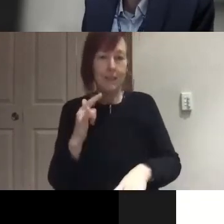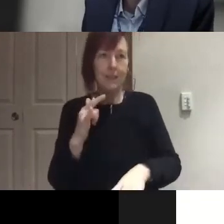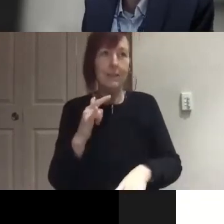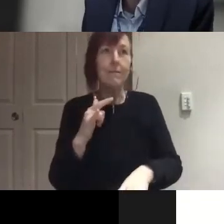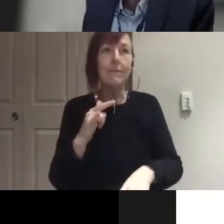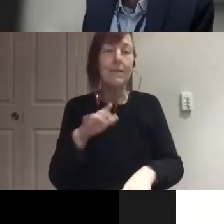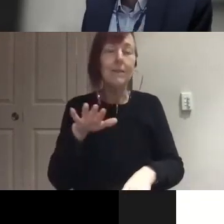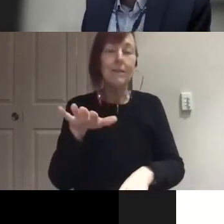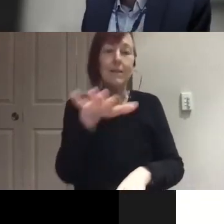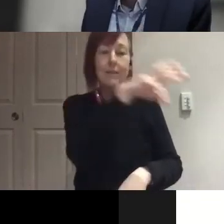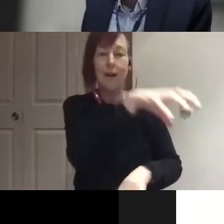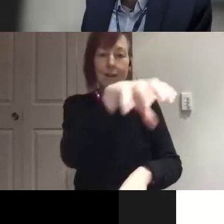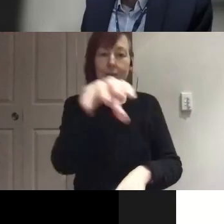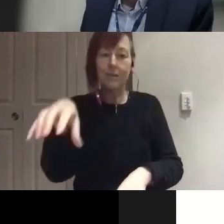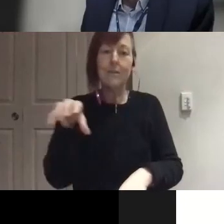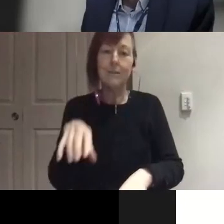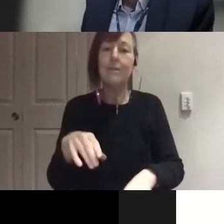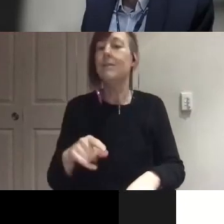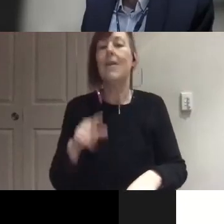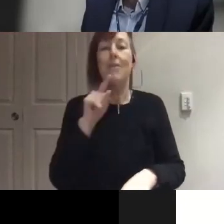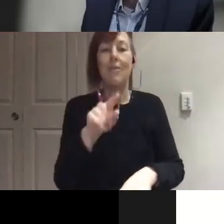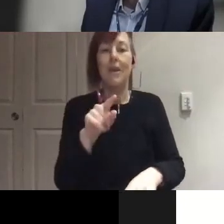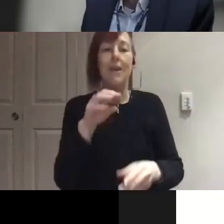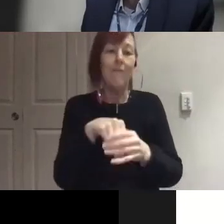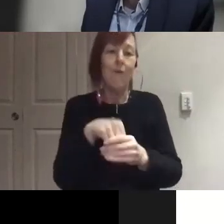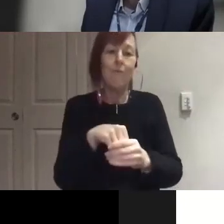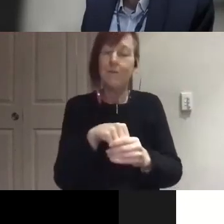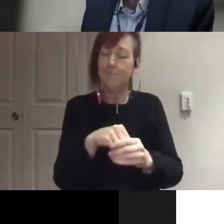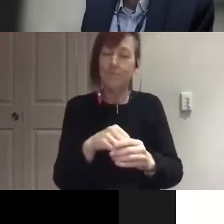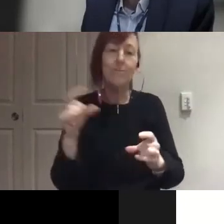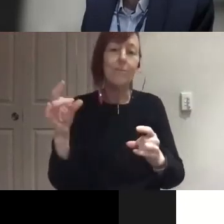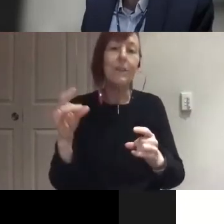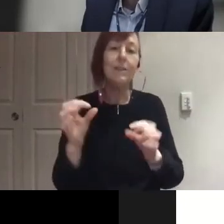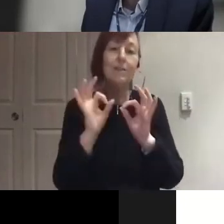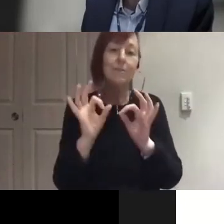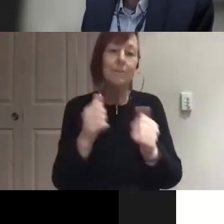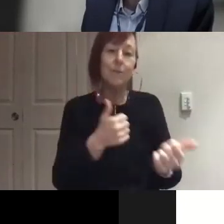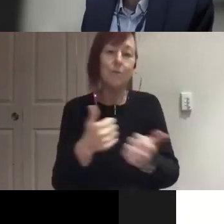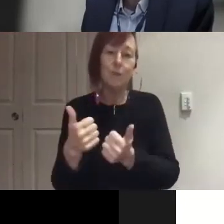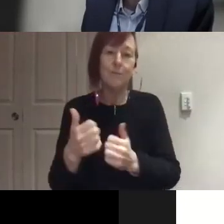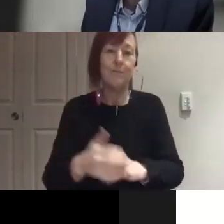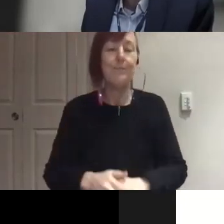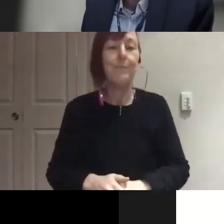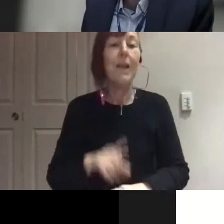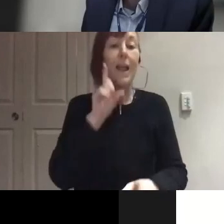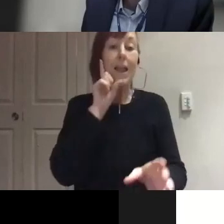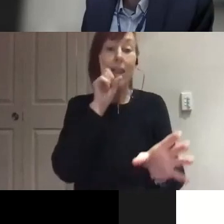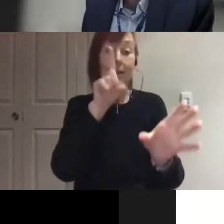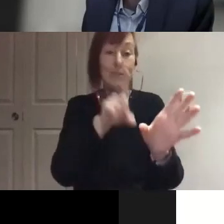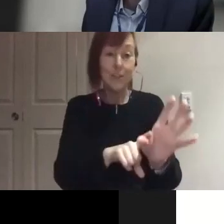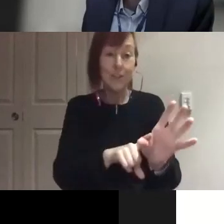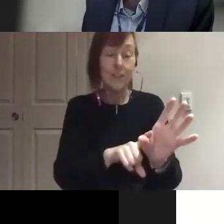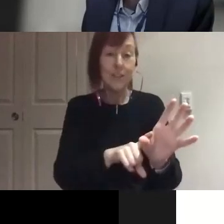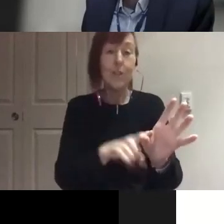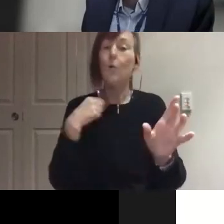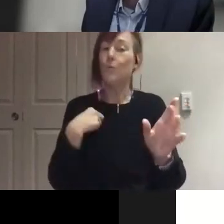around Shepparton and MARUTNA. So thank you, everyone. We did get on top of this last year. We will get on top of it again